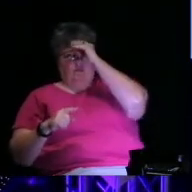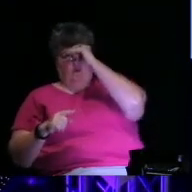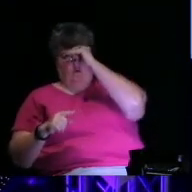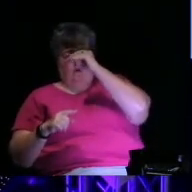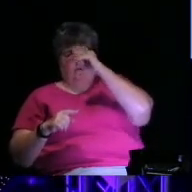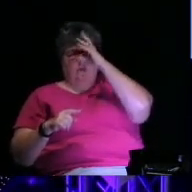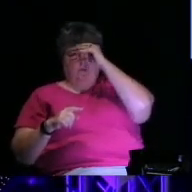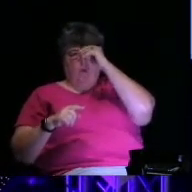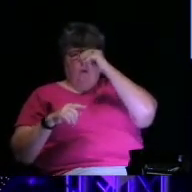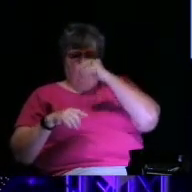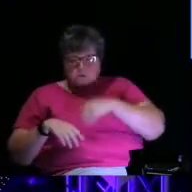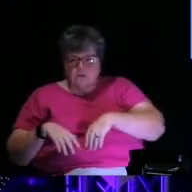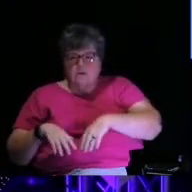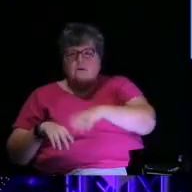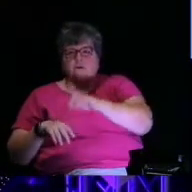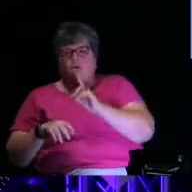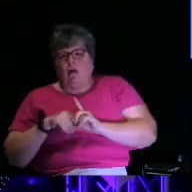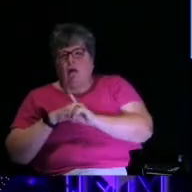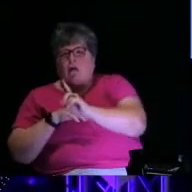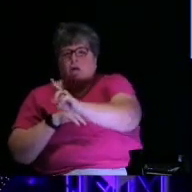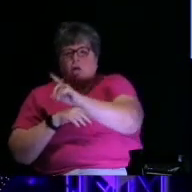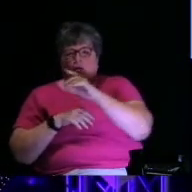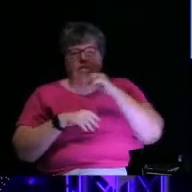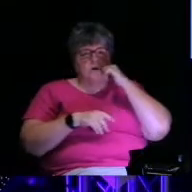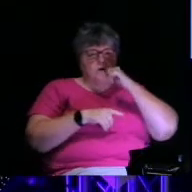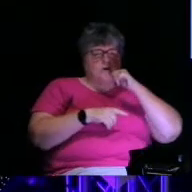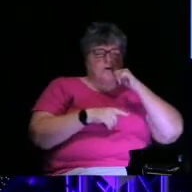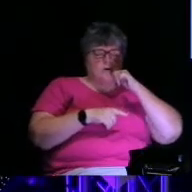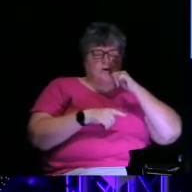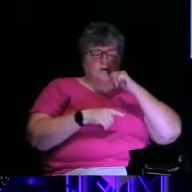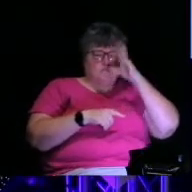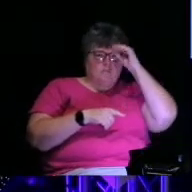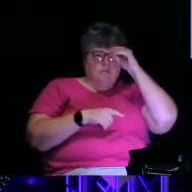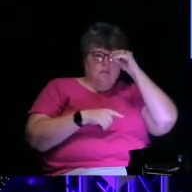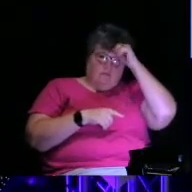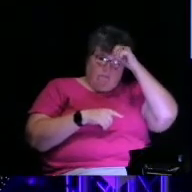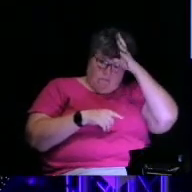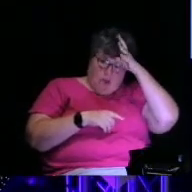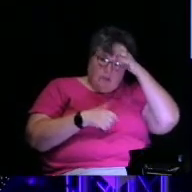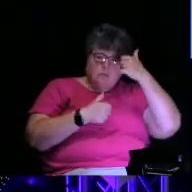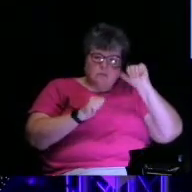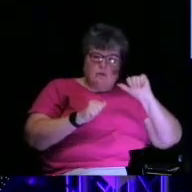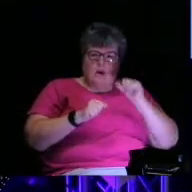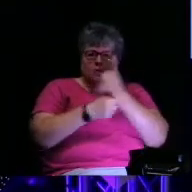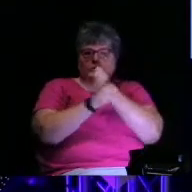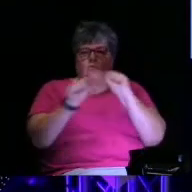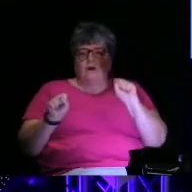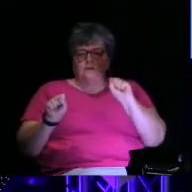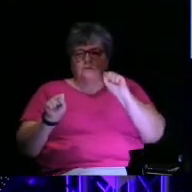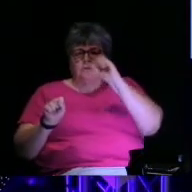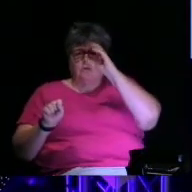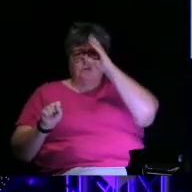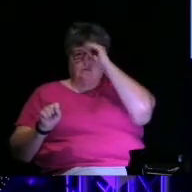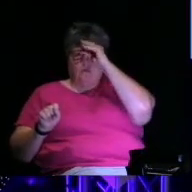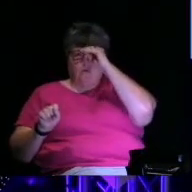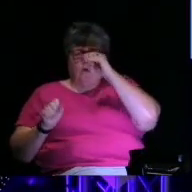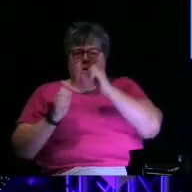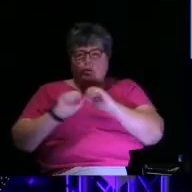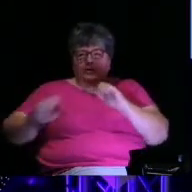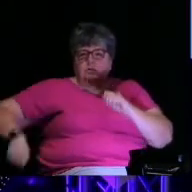out, and the father was trying to rescue the little boy with the little girl under his arm, and he couldn't do it. And so in a moment of just desperation, he